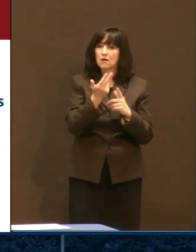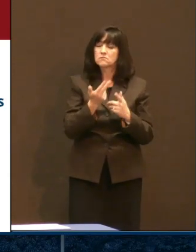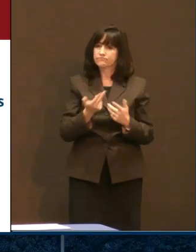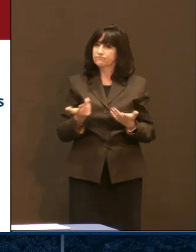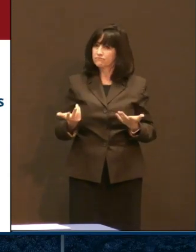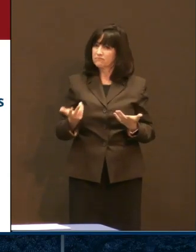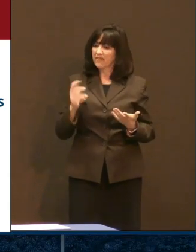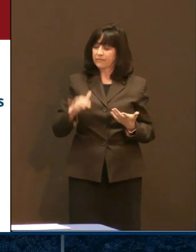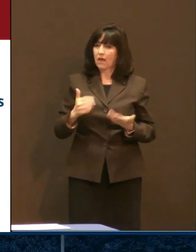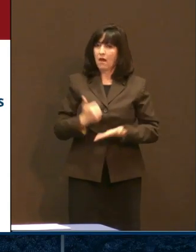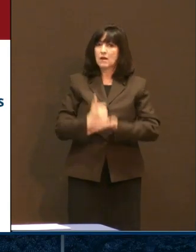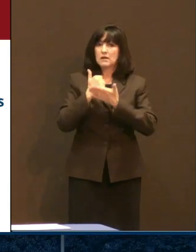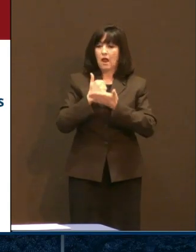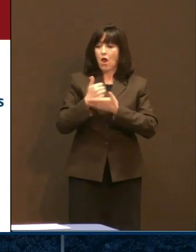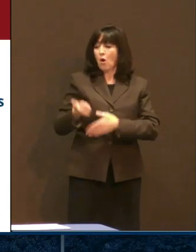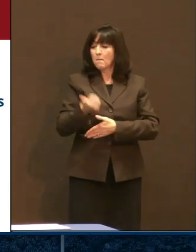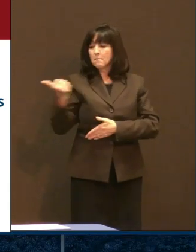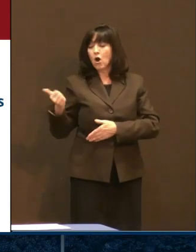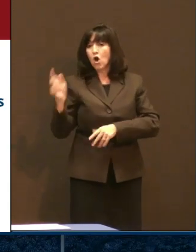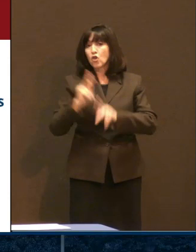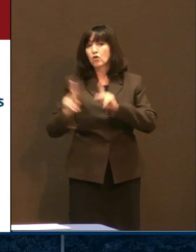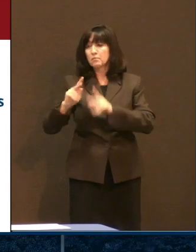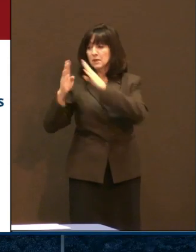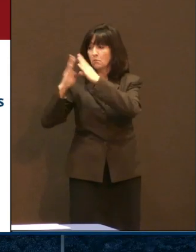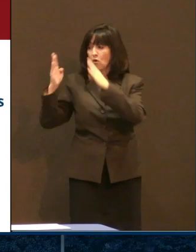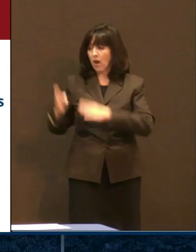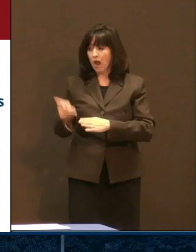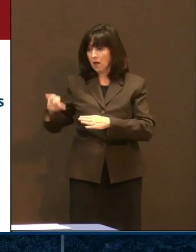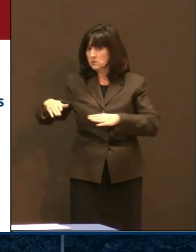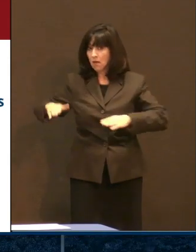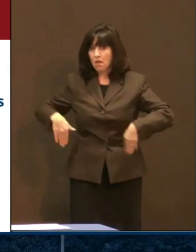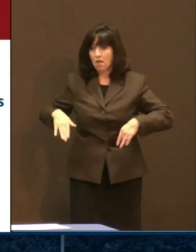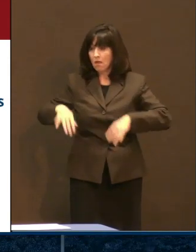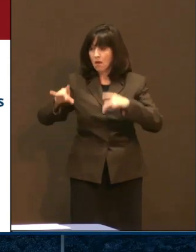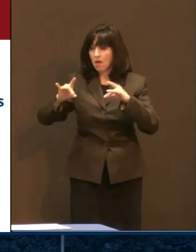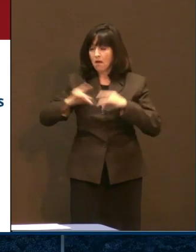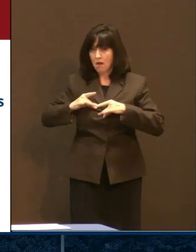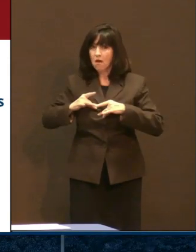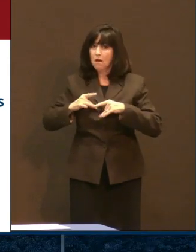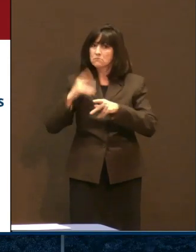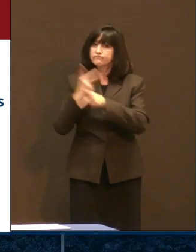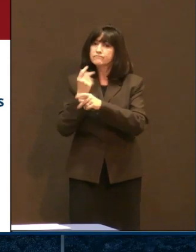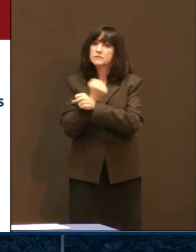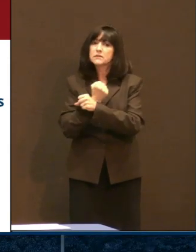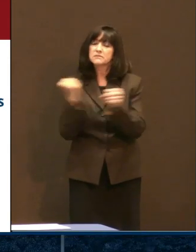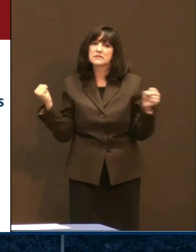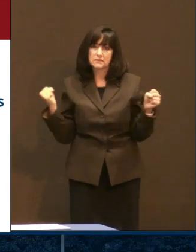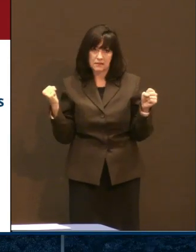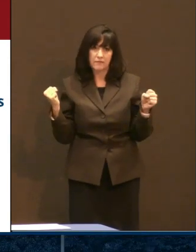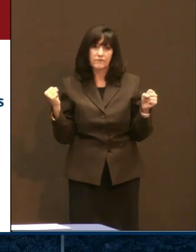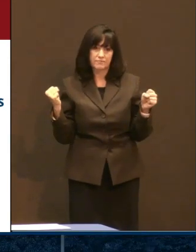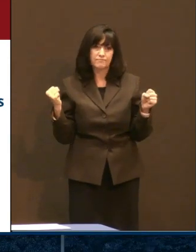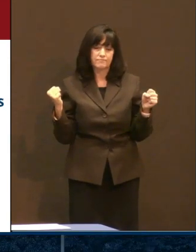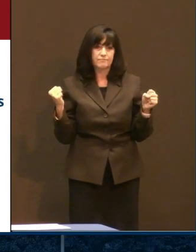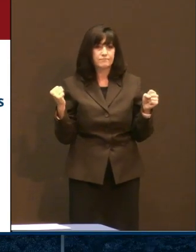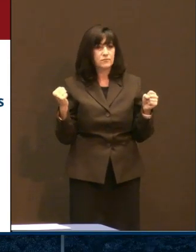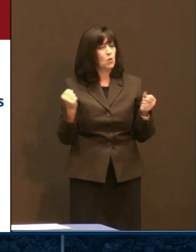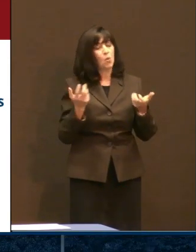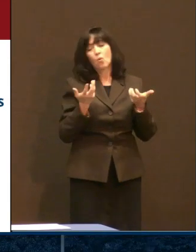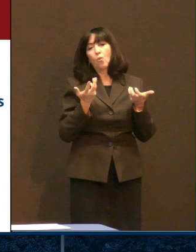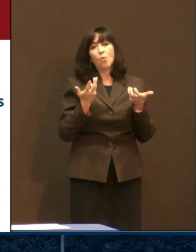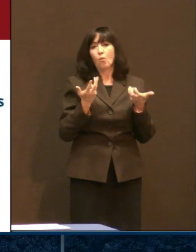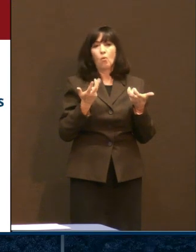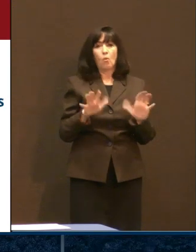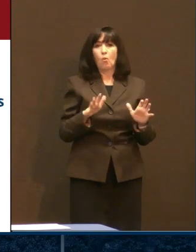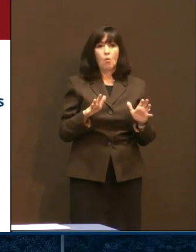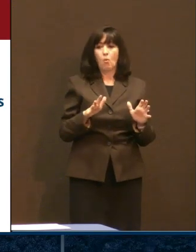positive, if we have to get them to an alternate sheltering arrangement, social services managing that right there on the ground with no delay to get